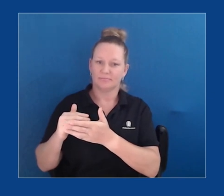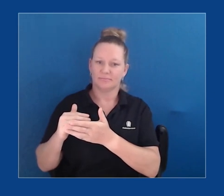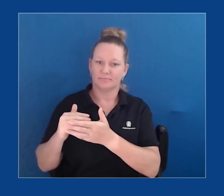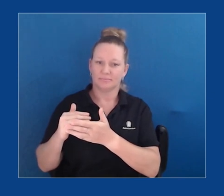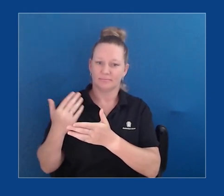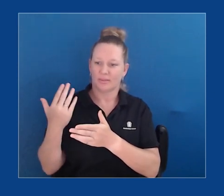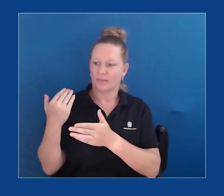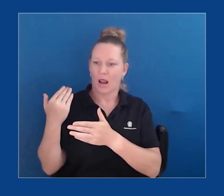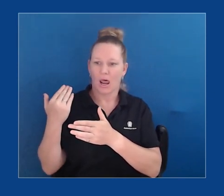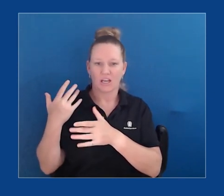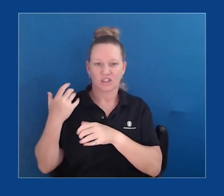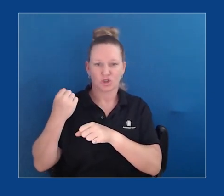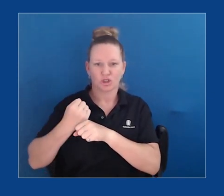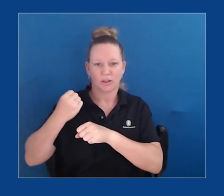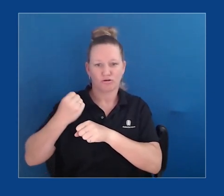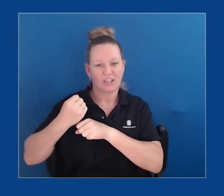I'd say